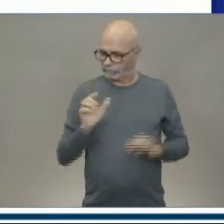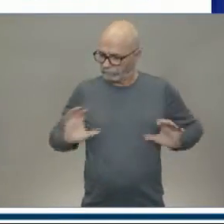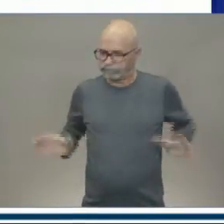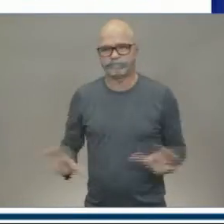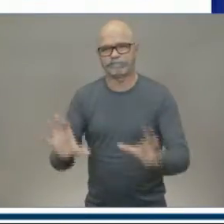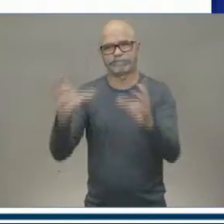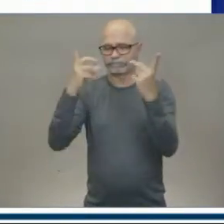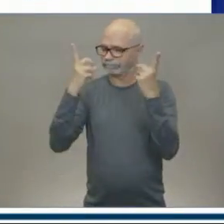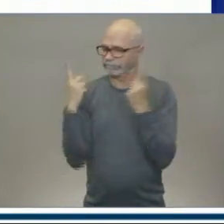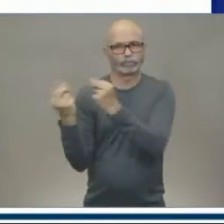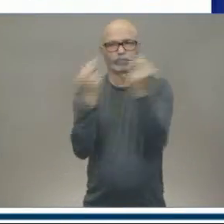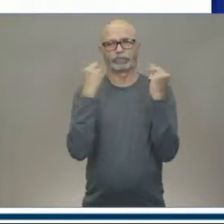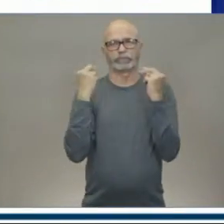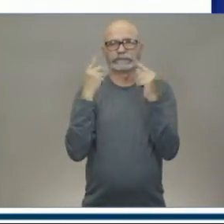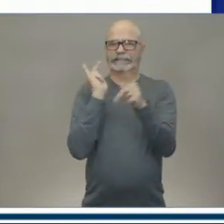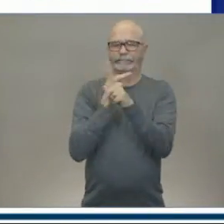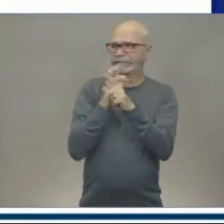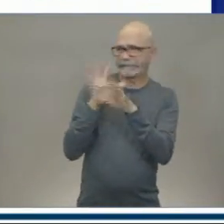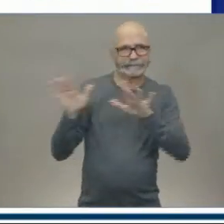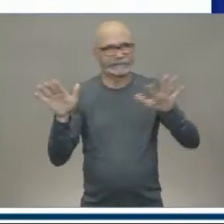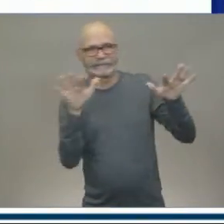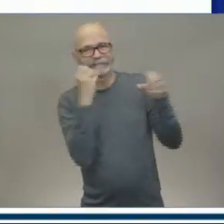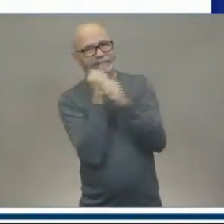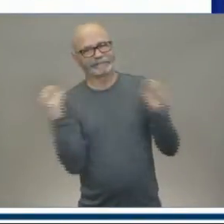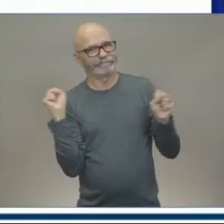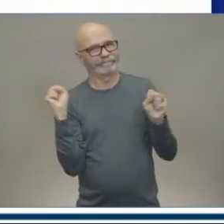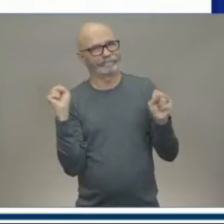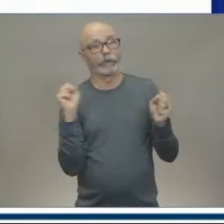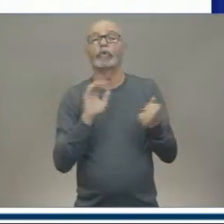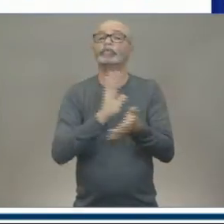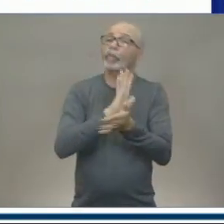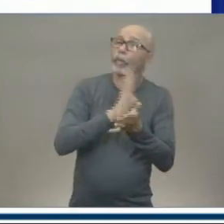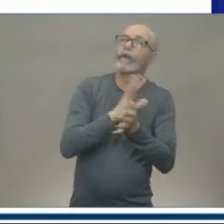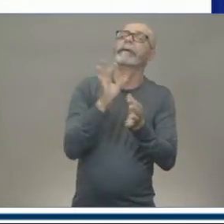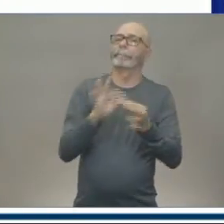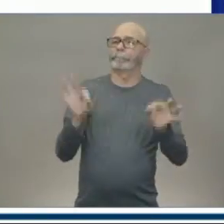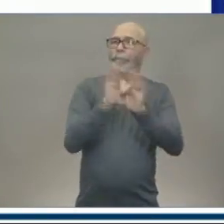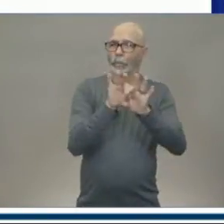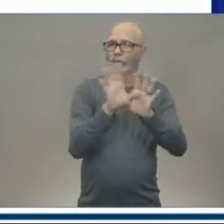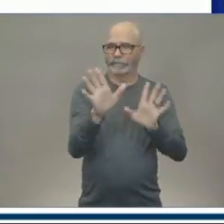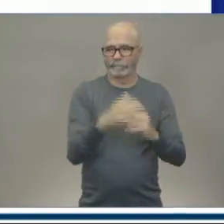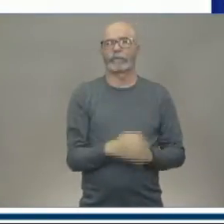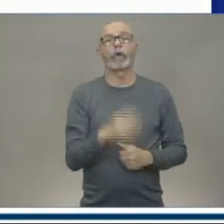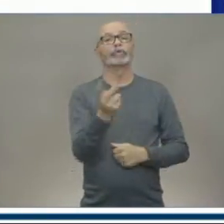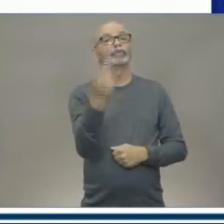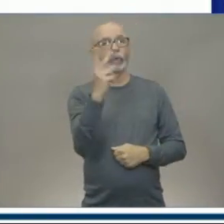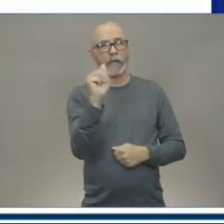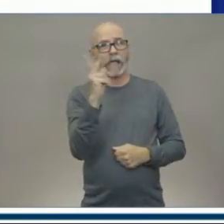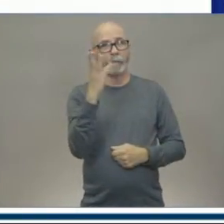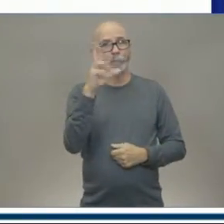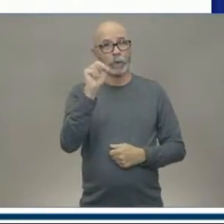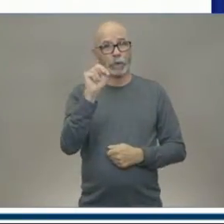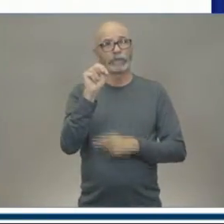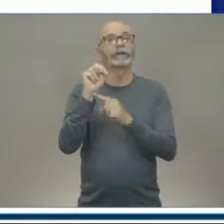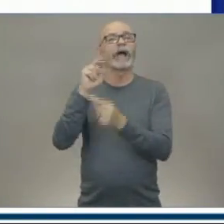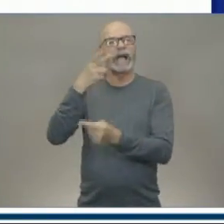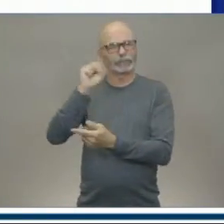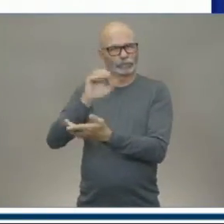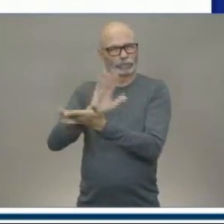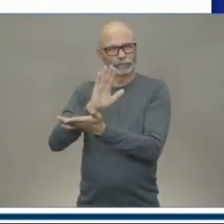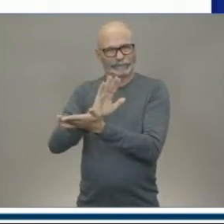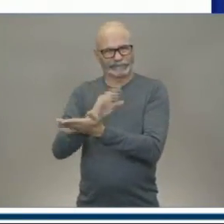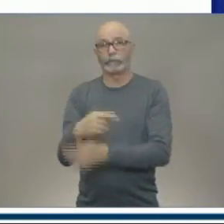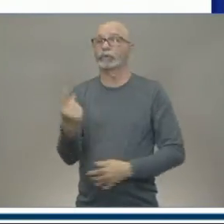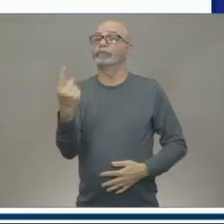our schools safe. We now have 2 cases of COVID in Auburn Drive High School and 1 case reported earlier